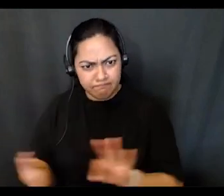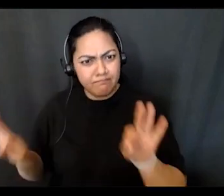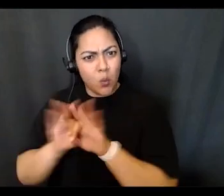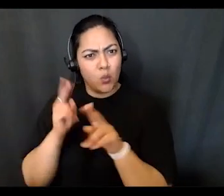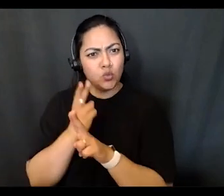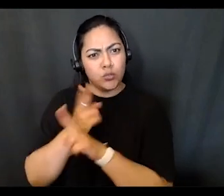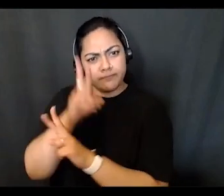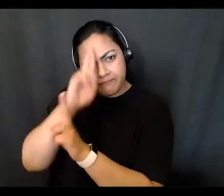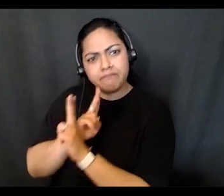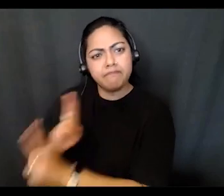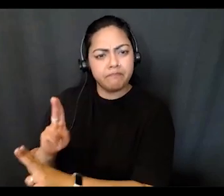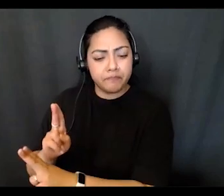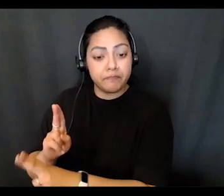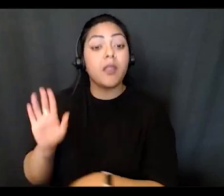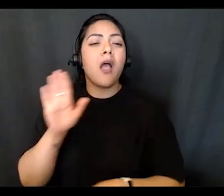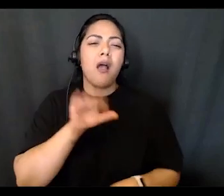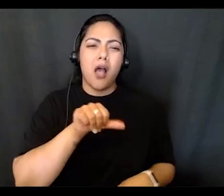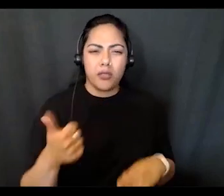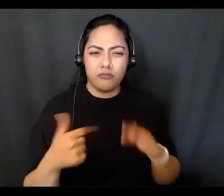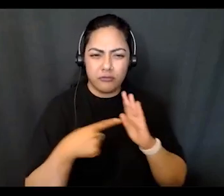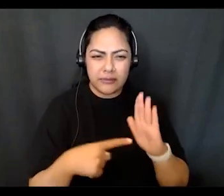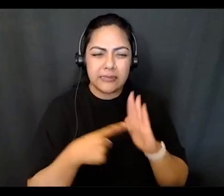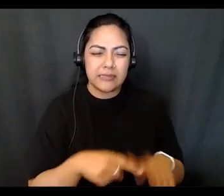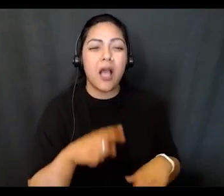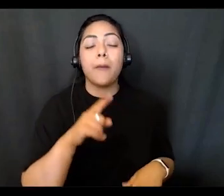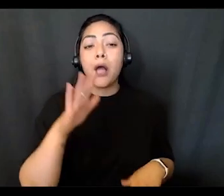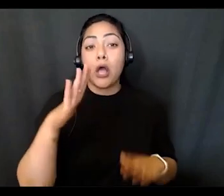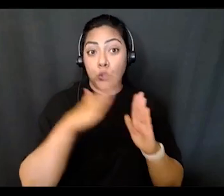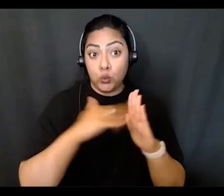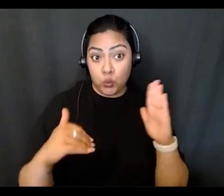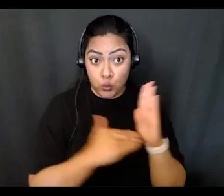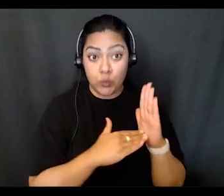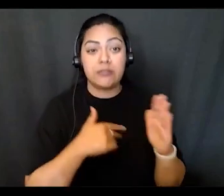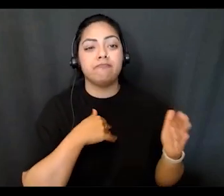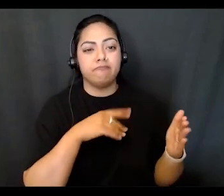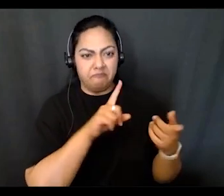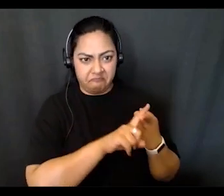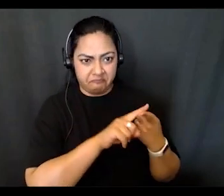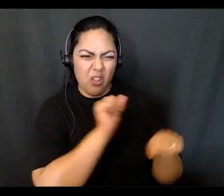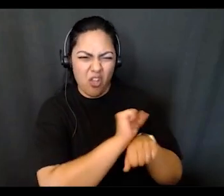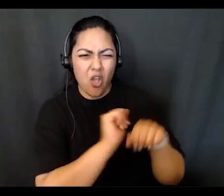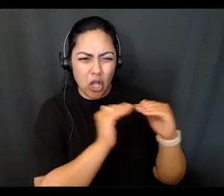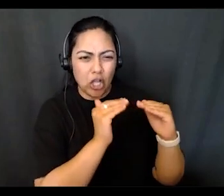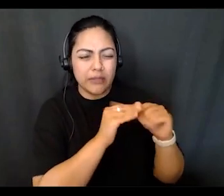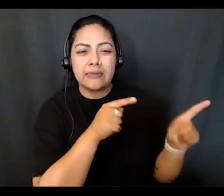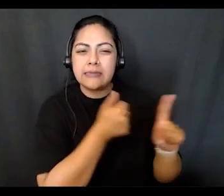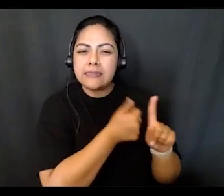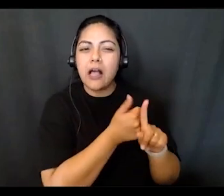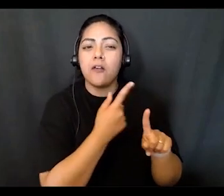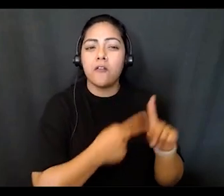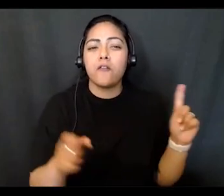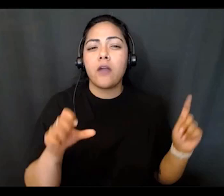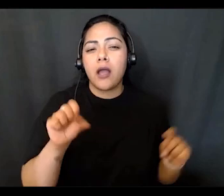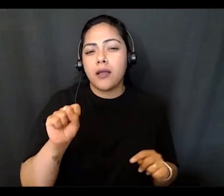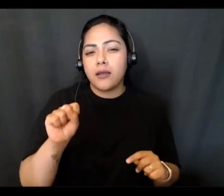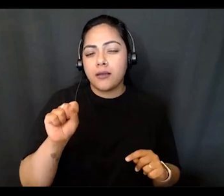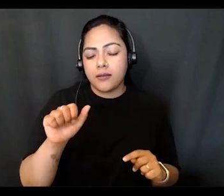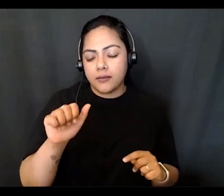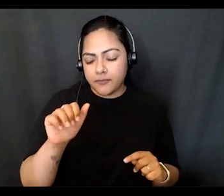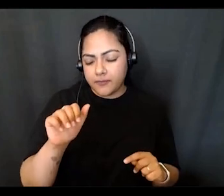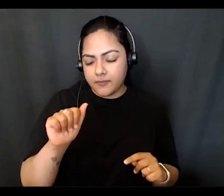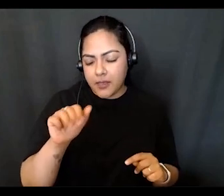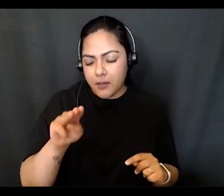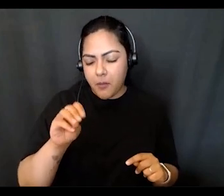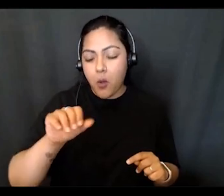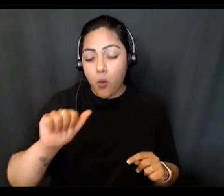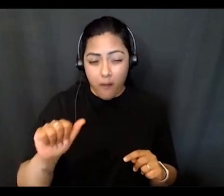met in New Zealand, and he's Samoan but lives in New Zealand. So as when he's in New Zealand, everyone thinks he's